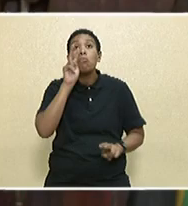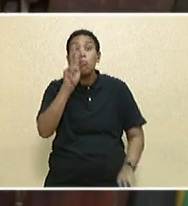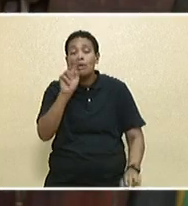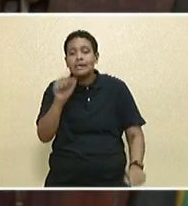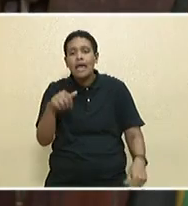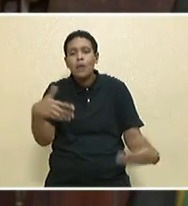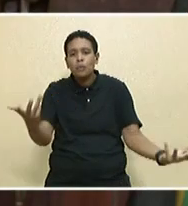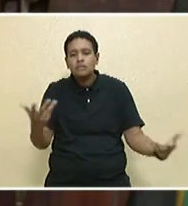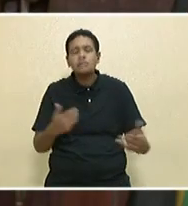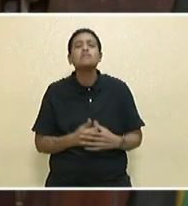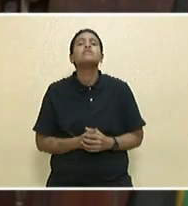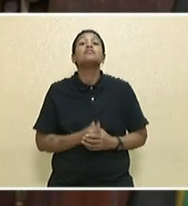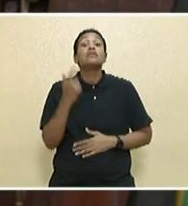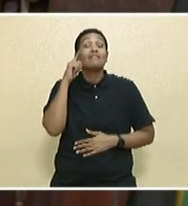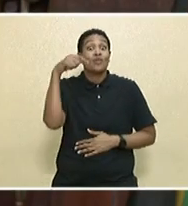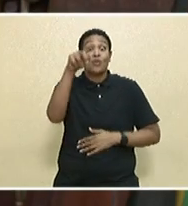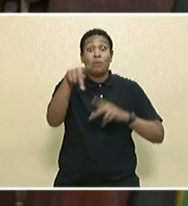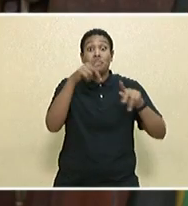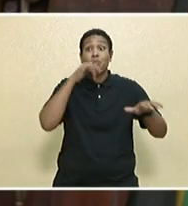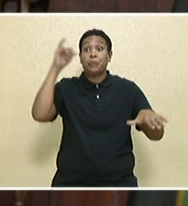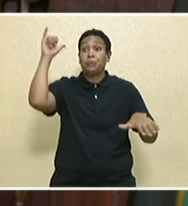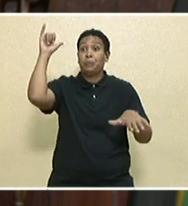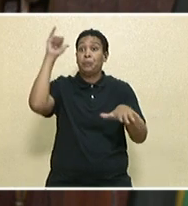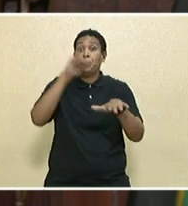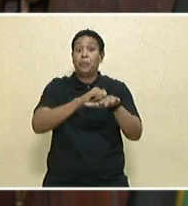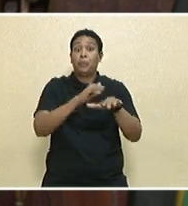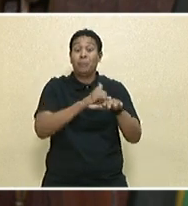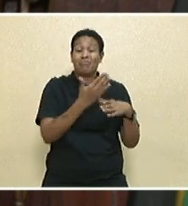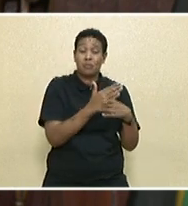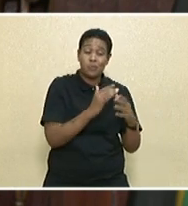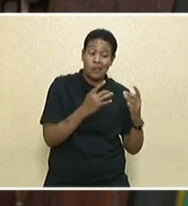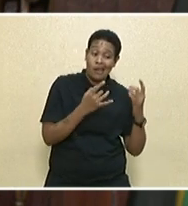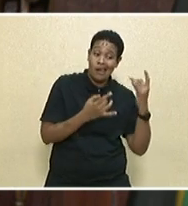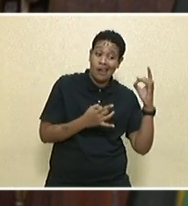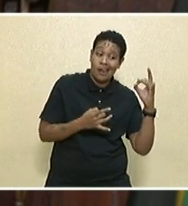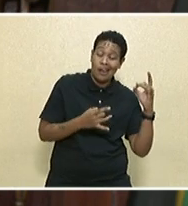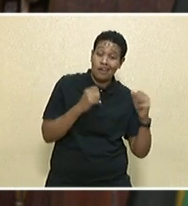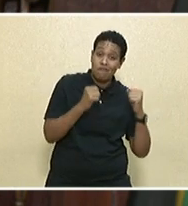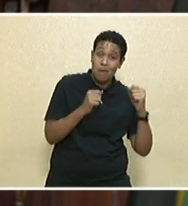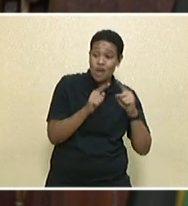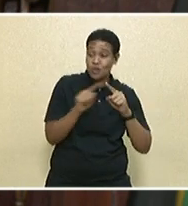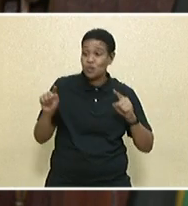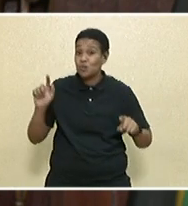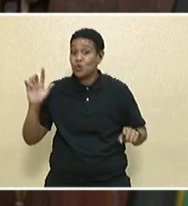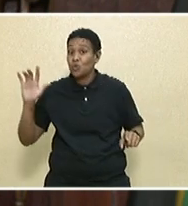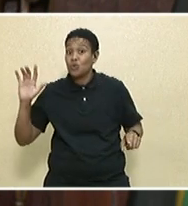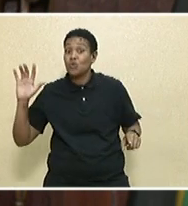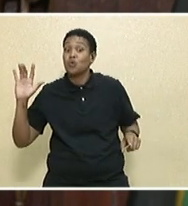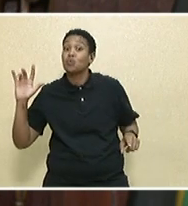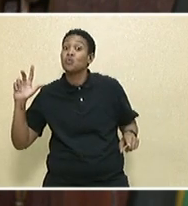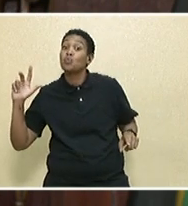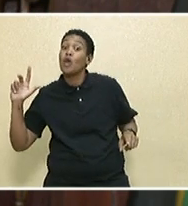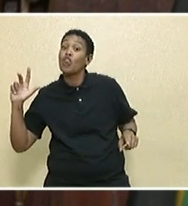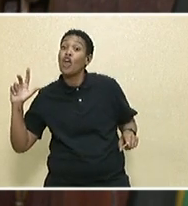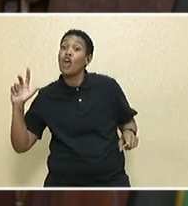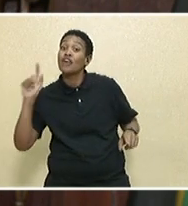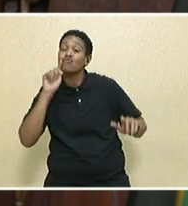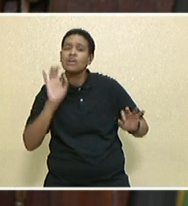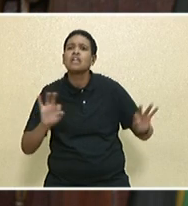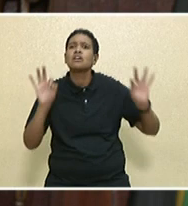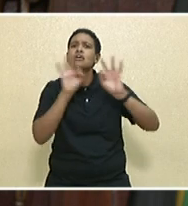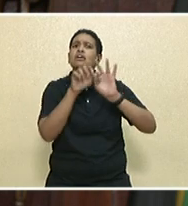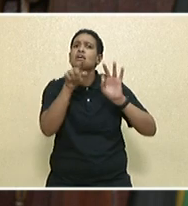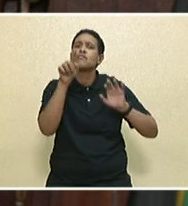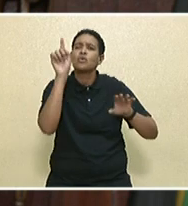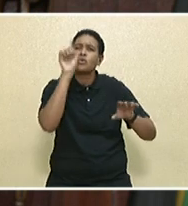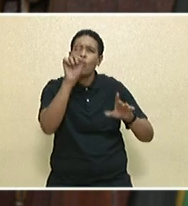those persons who have come into the island between the 18th and the 23rd, it would be very useful for you to go